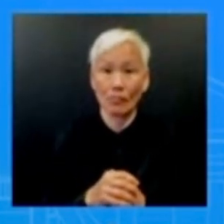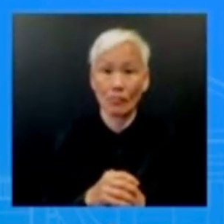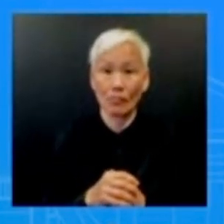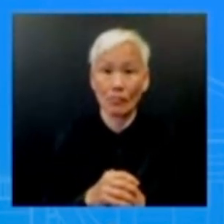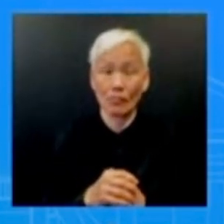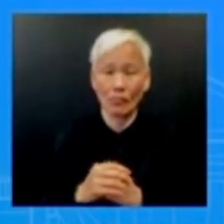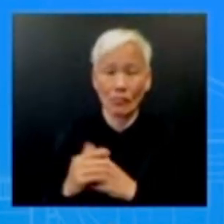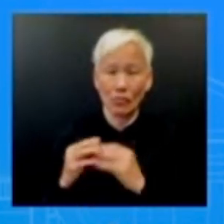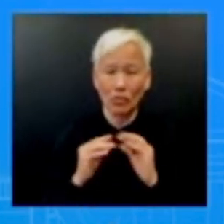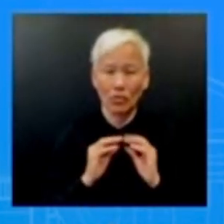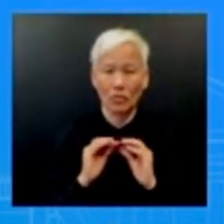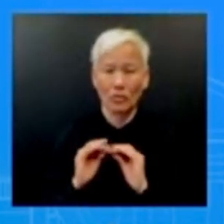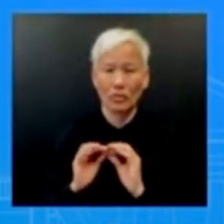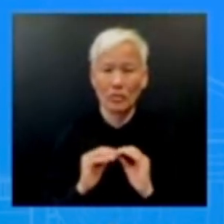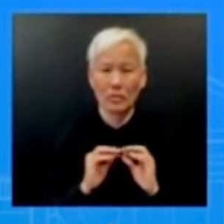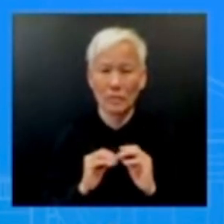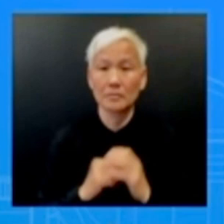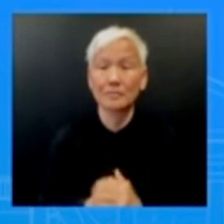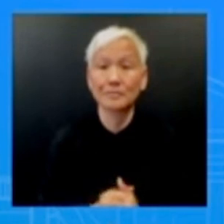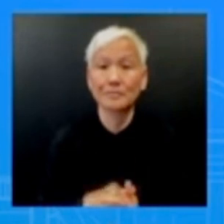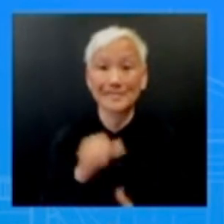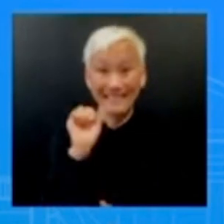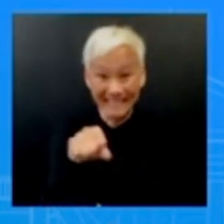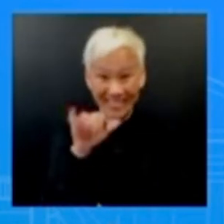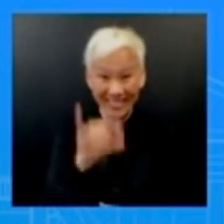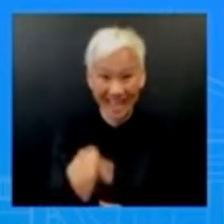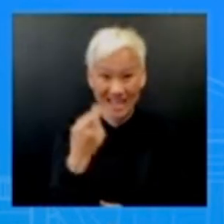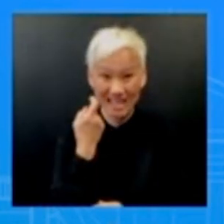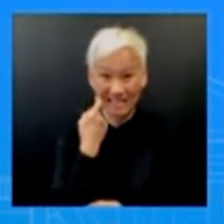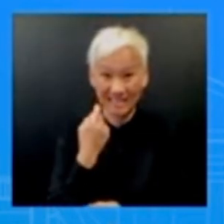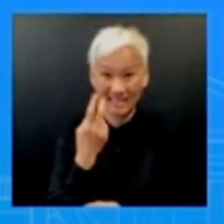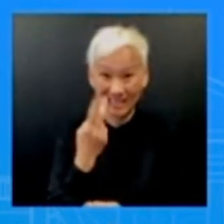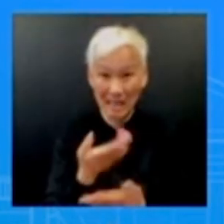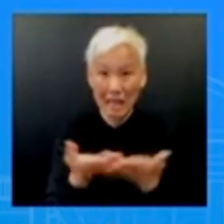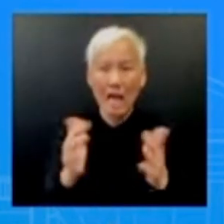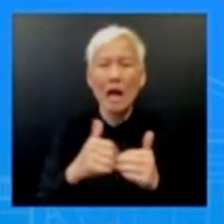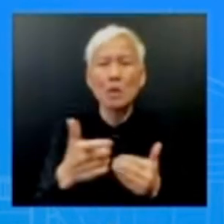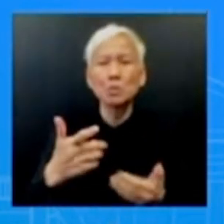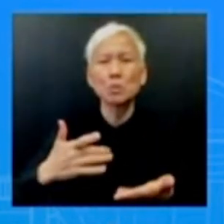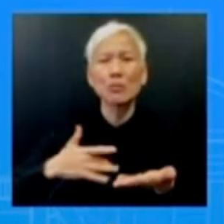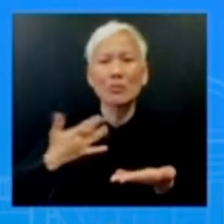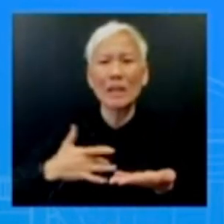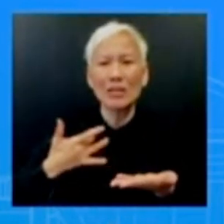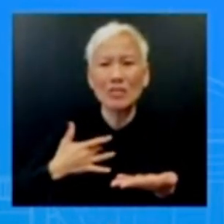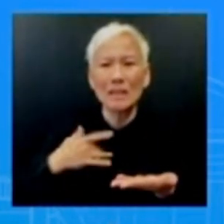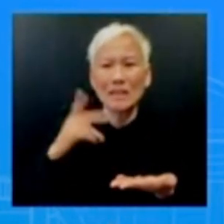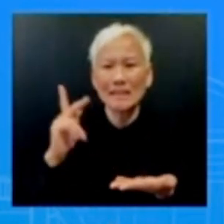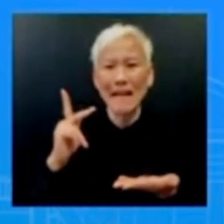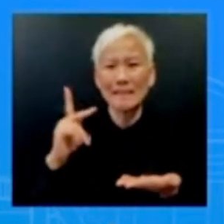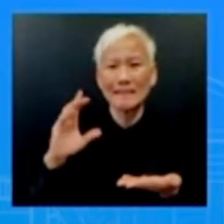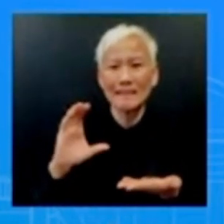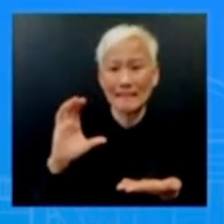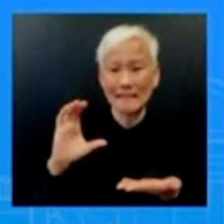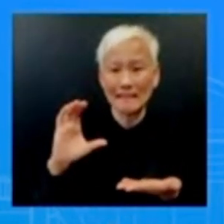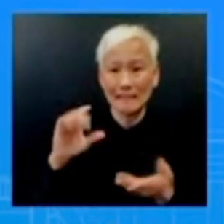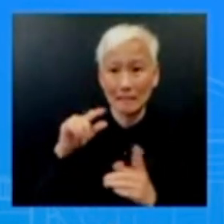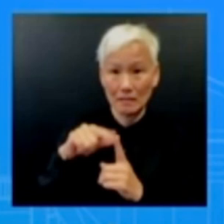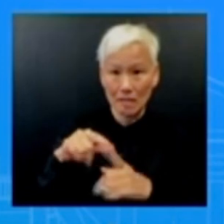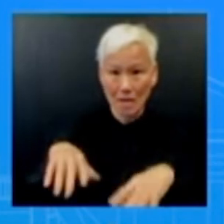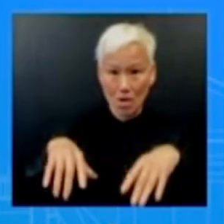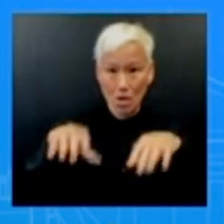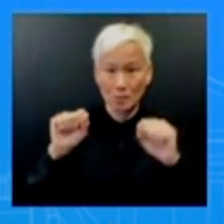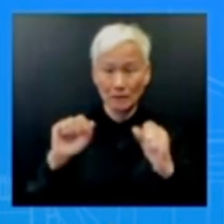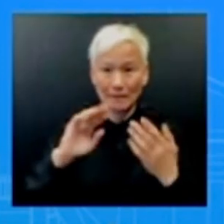Yes, Trent, nice to see you. How do you feel about Kansas City being one of the named hosting cities for the 2026 World